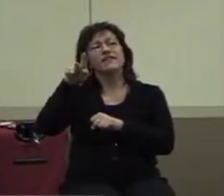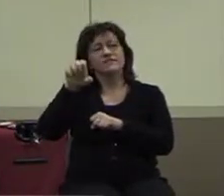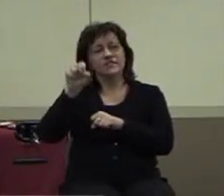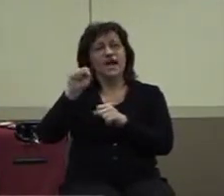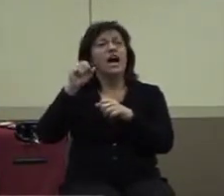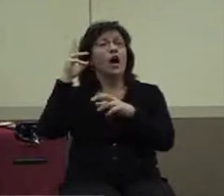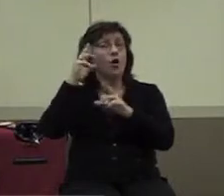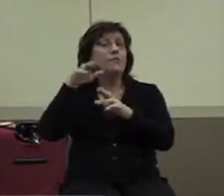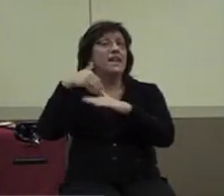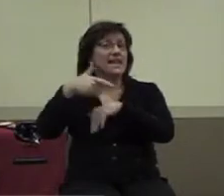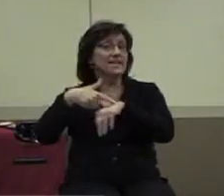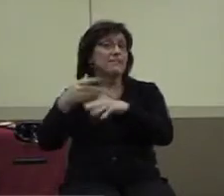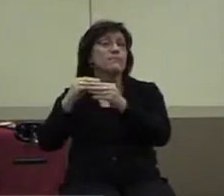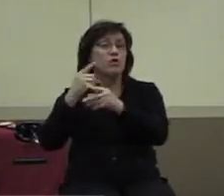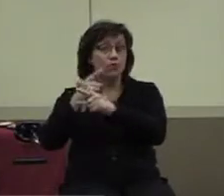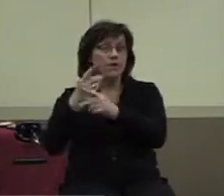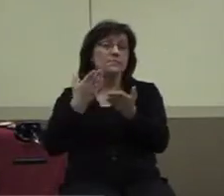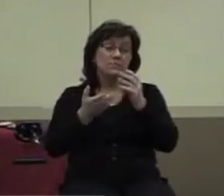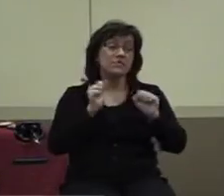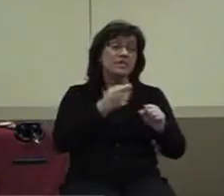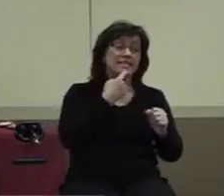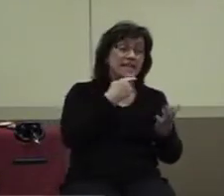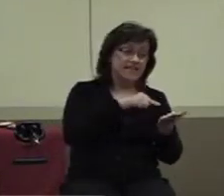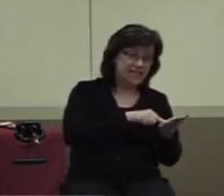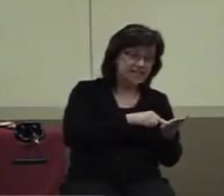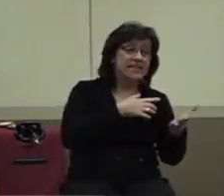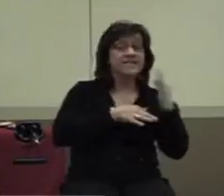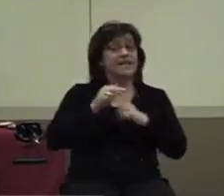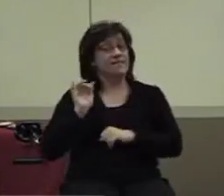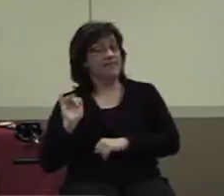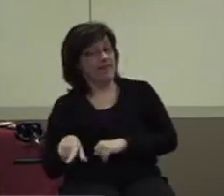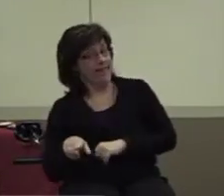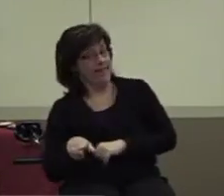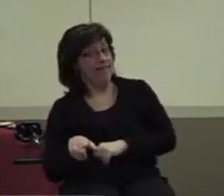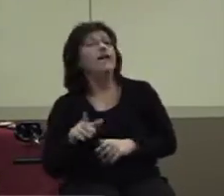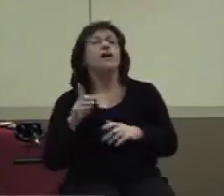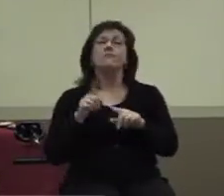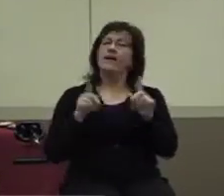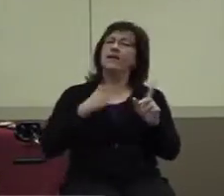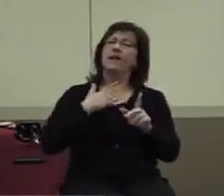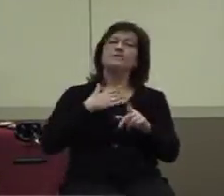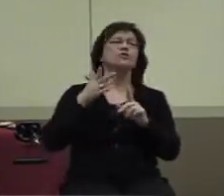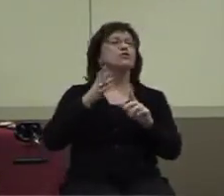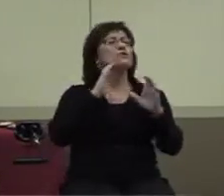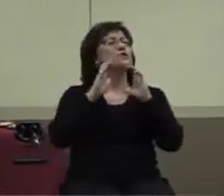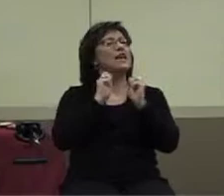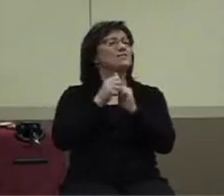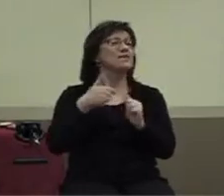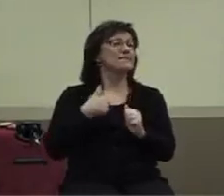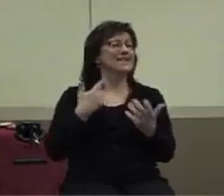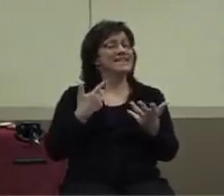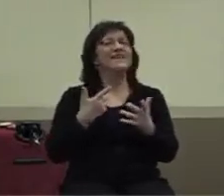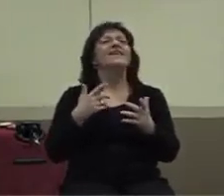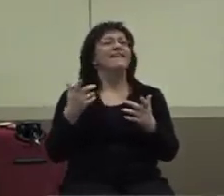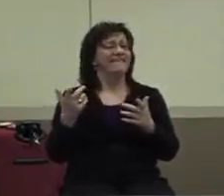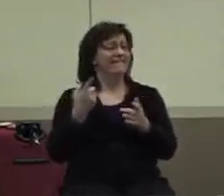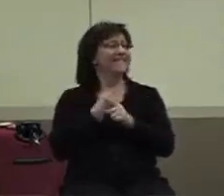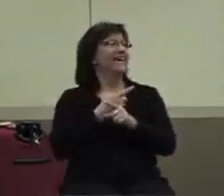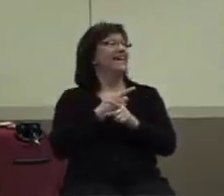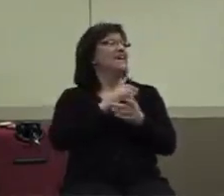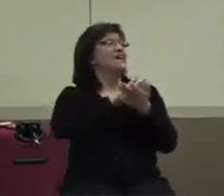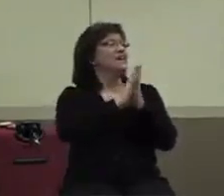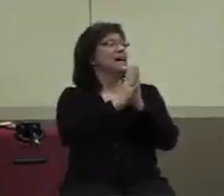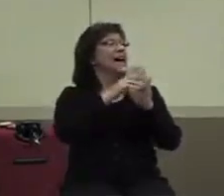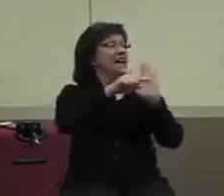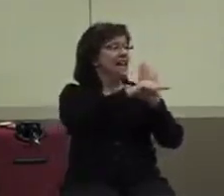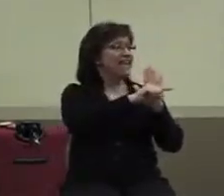of this, but I'm glad that you're communicating with me. Yeah. Hopefully next time we'll think of a better way. How to turn a negative into a positive is what she's doing.